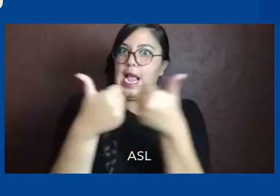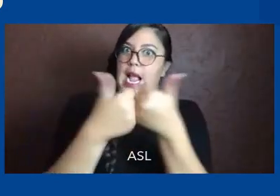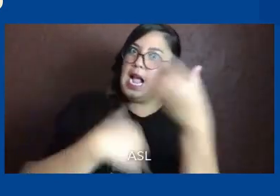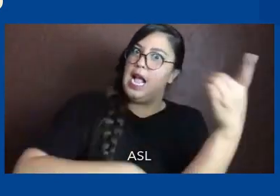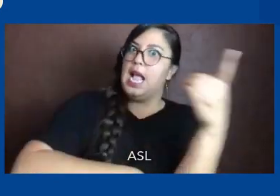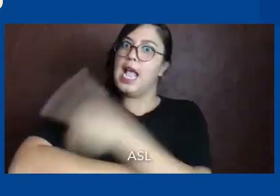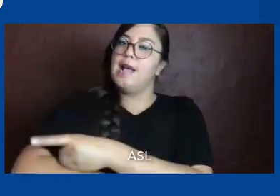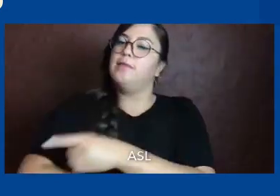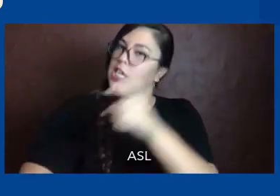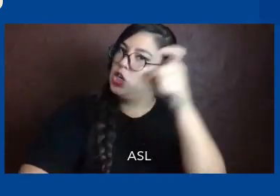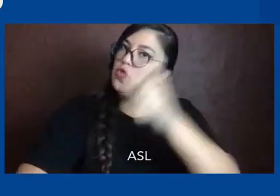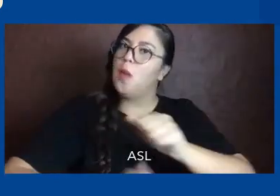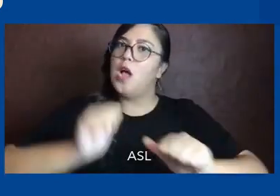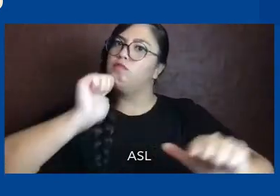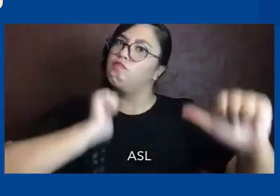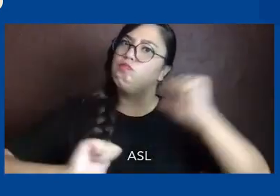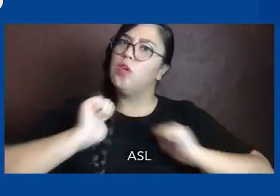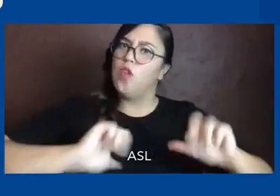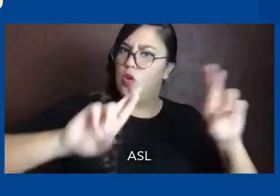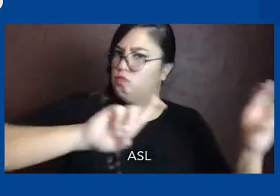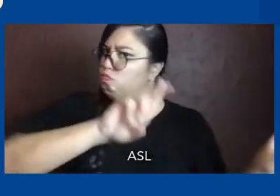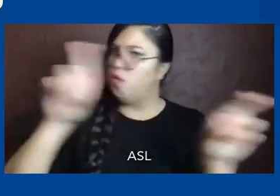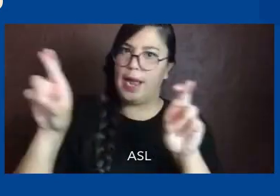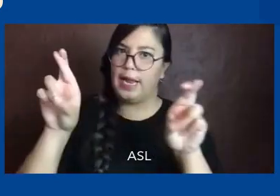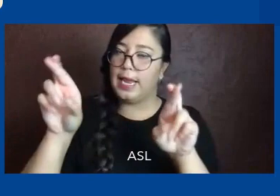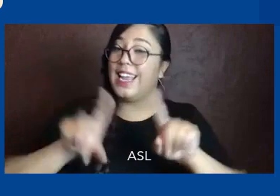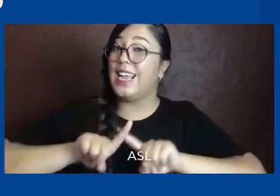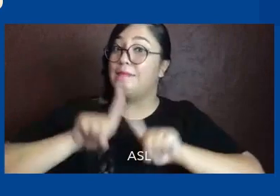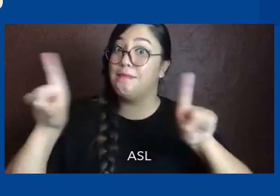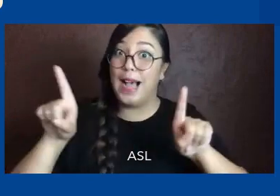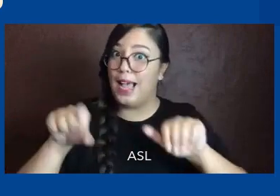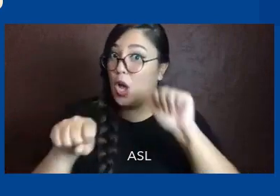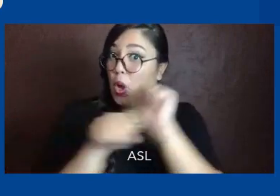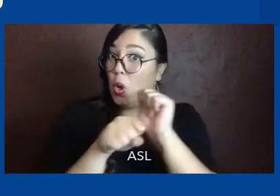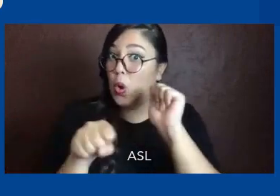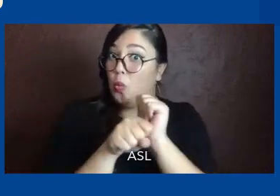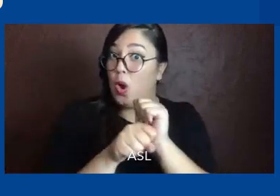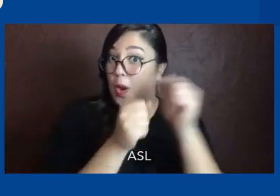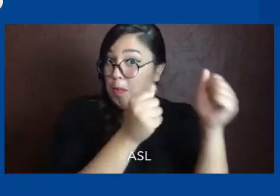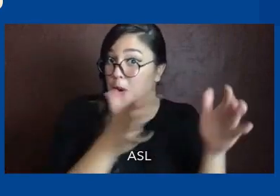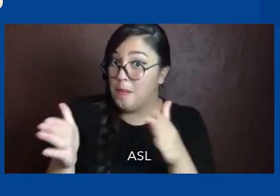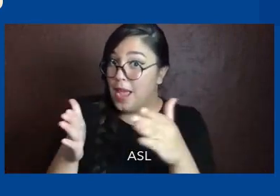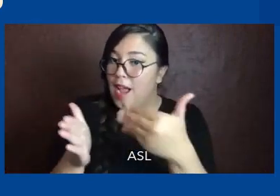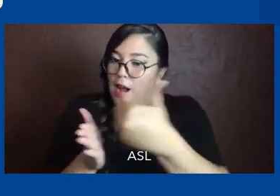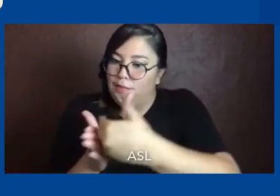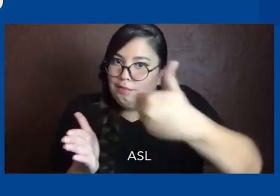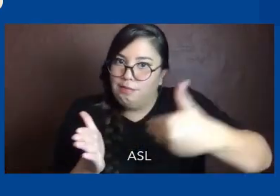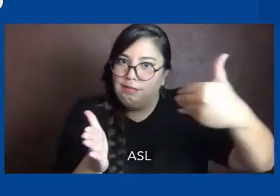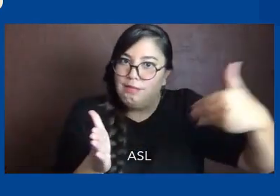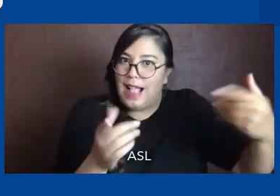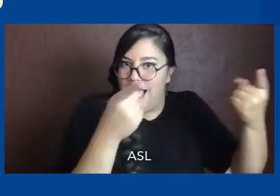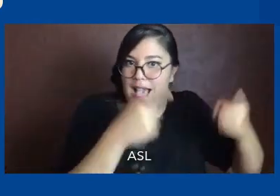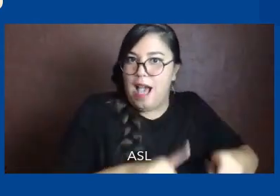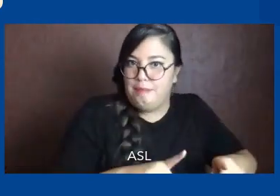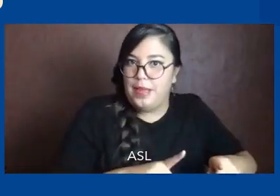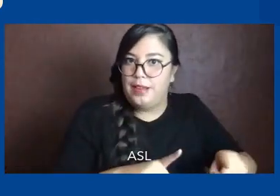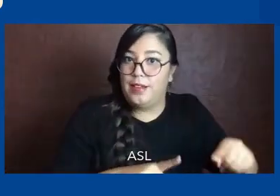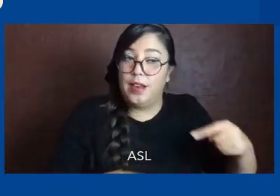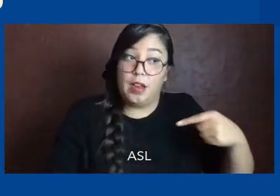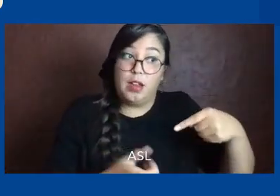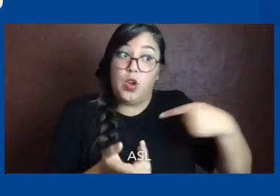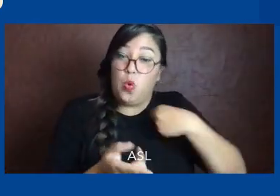get there is actually all before then. Like, we get paid to show up and have the game day, but that's not what